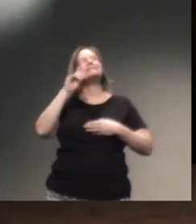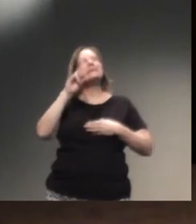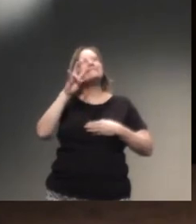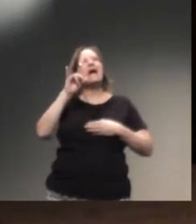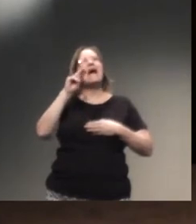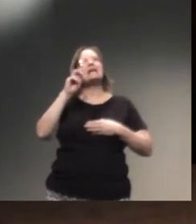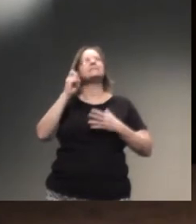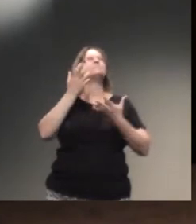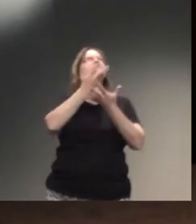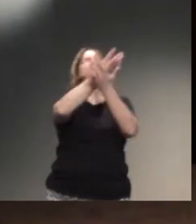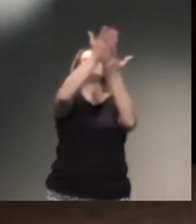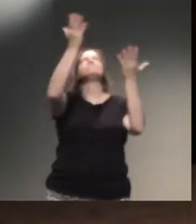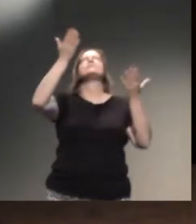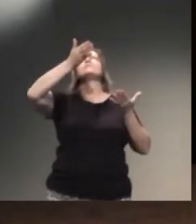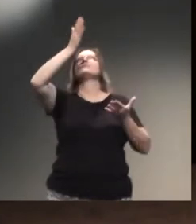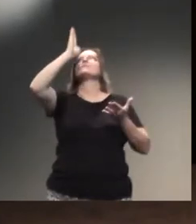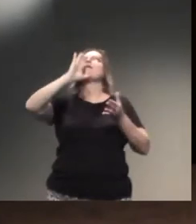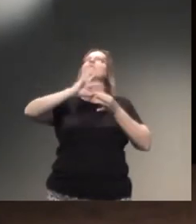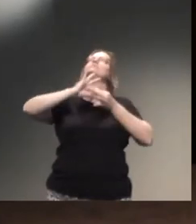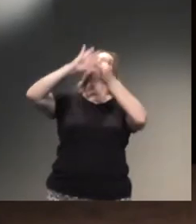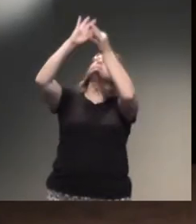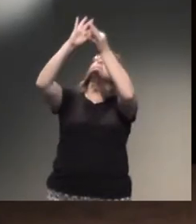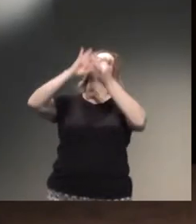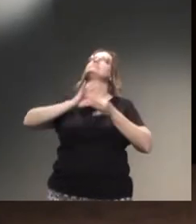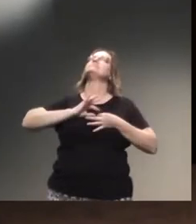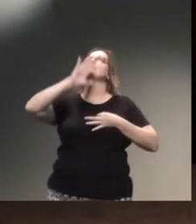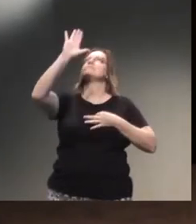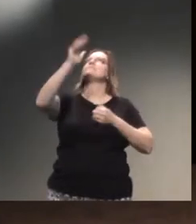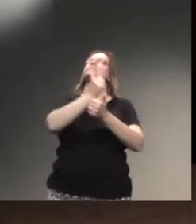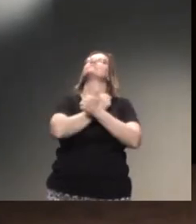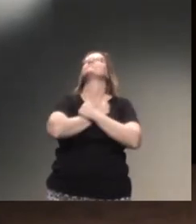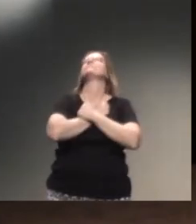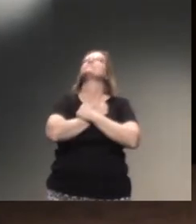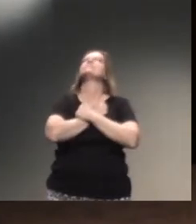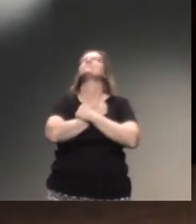To become aware of that divine spark.